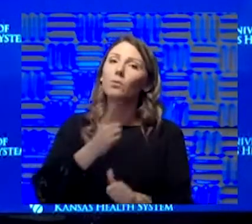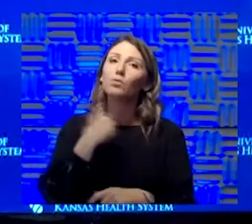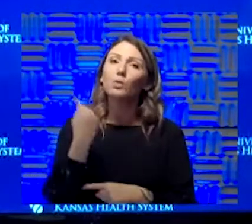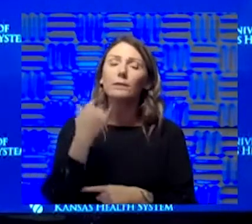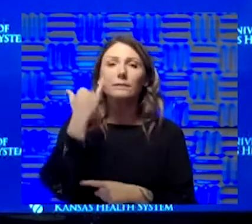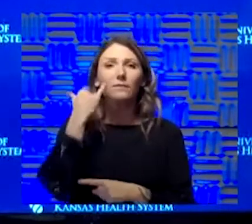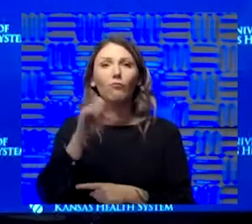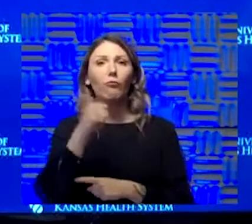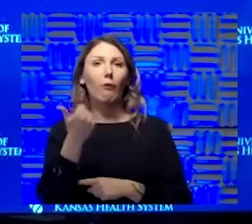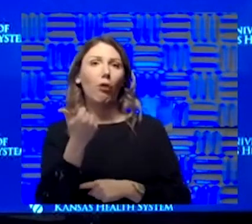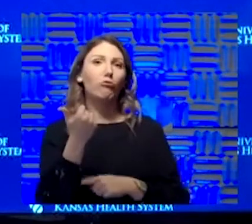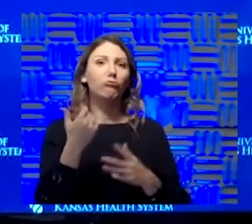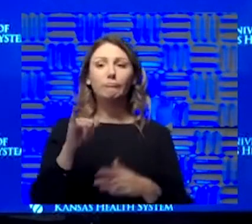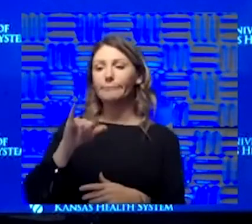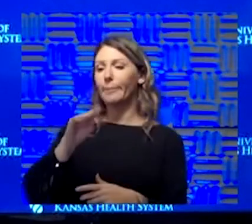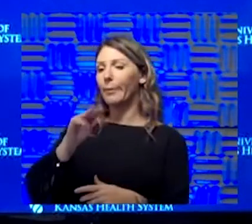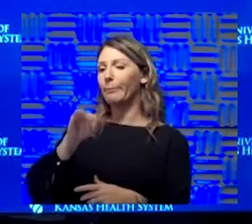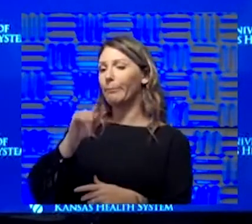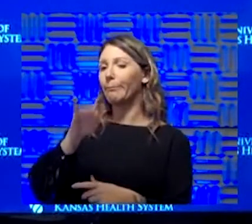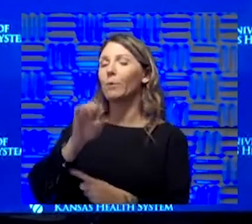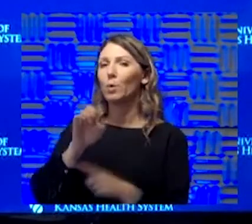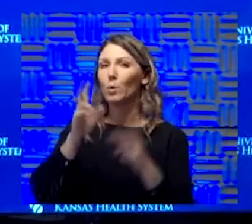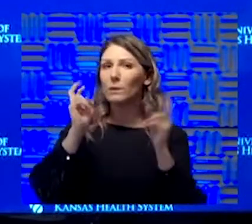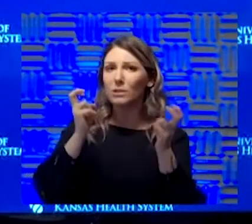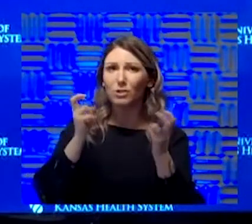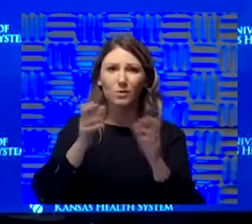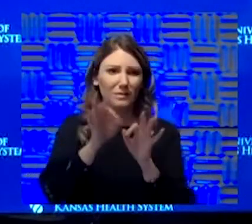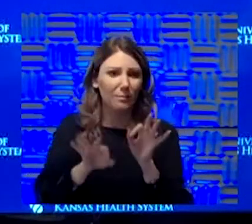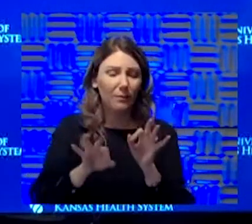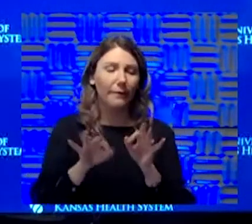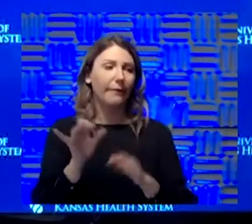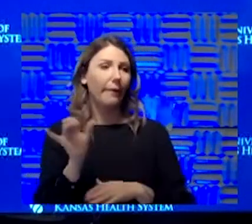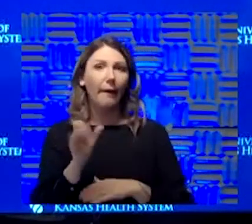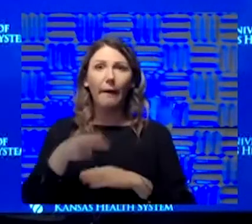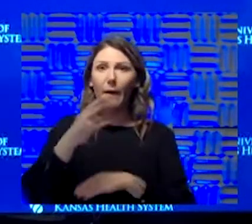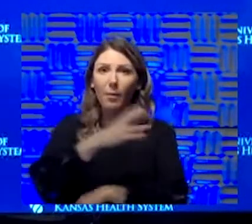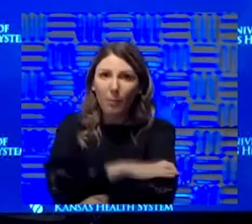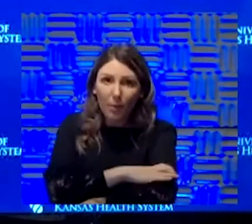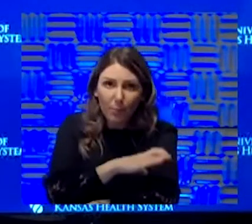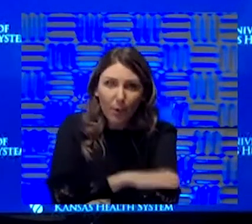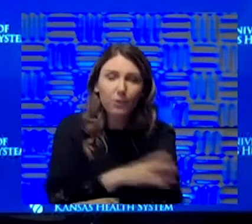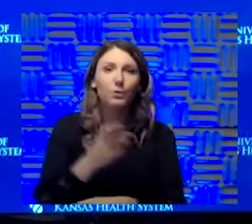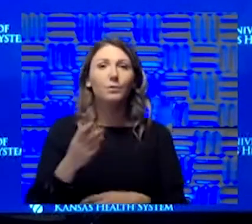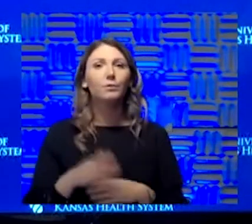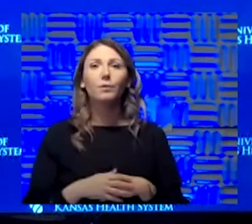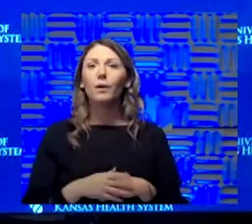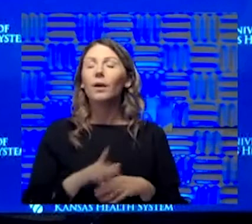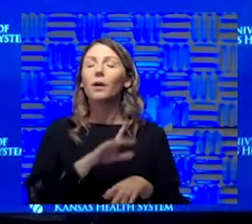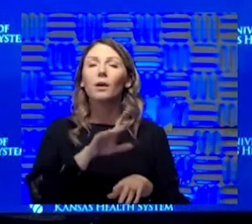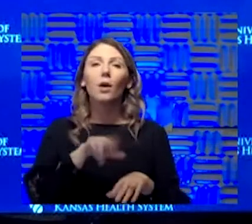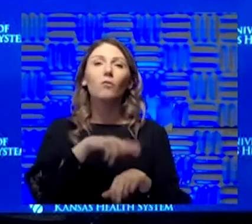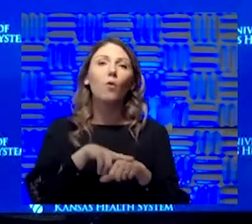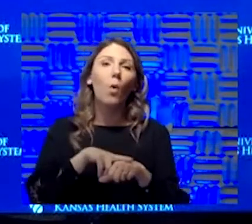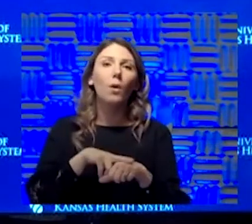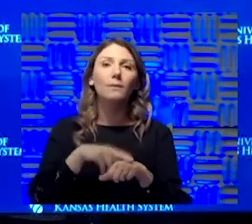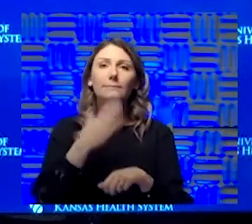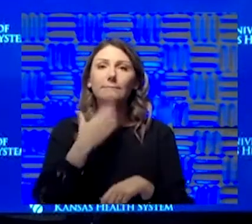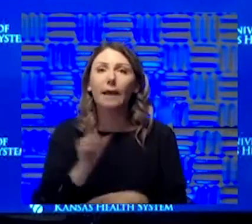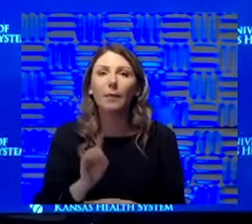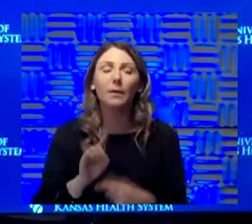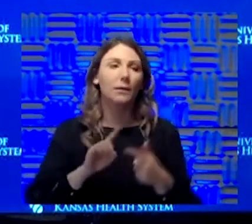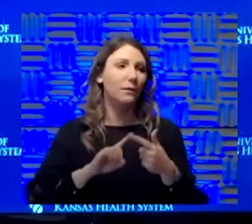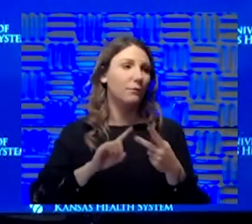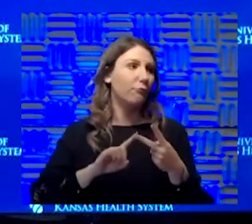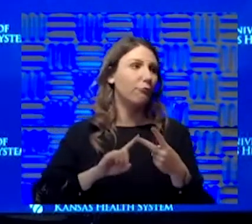other underlying health problems, but that can include simple things like high blood pressure and of course, diabetes and heart failure